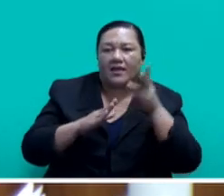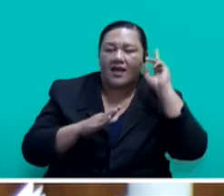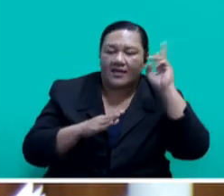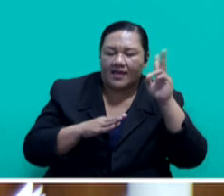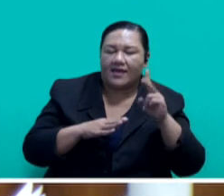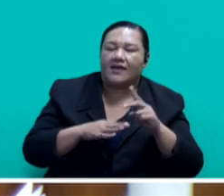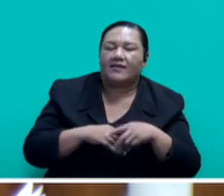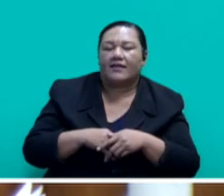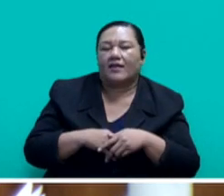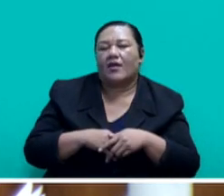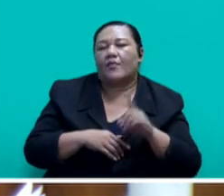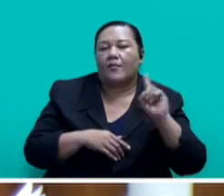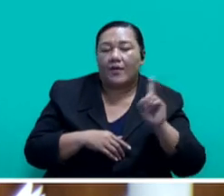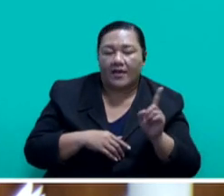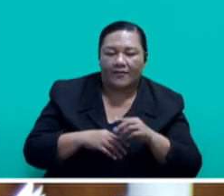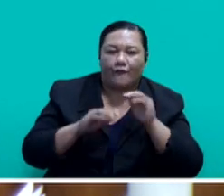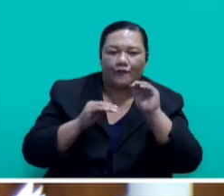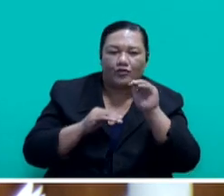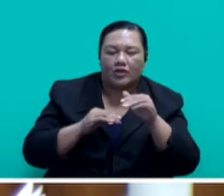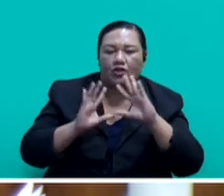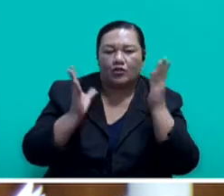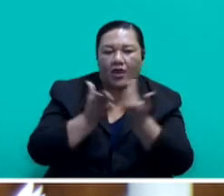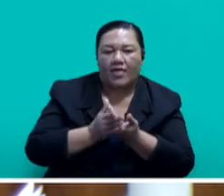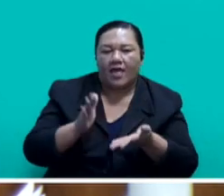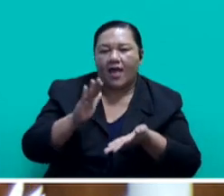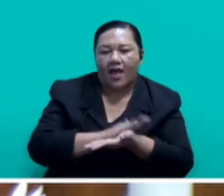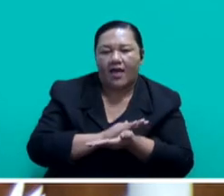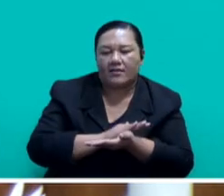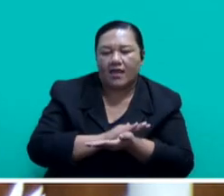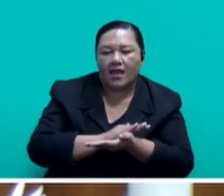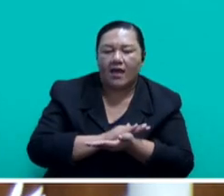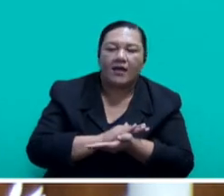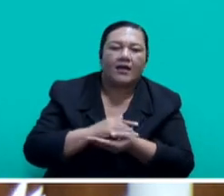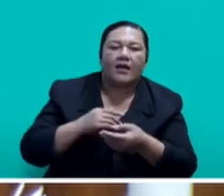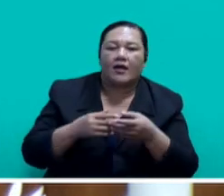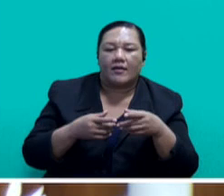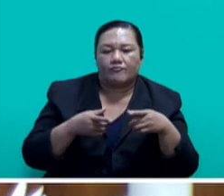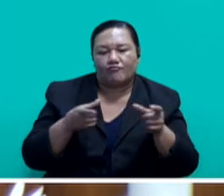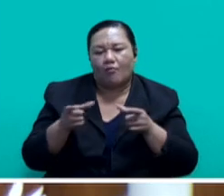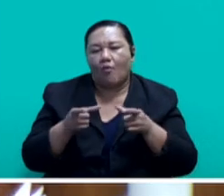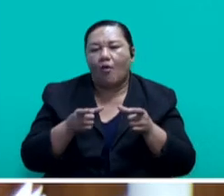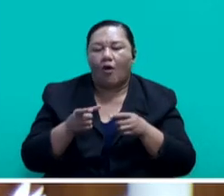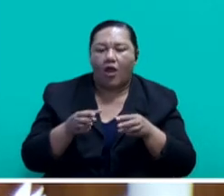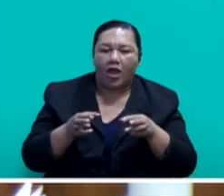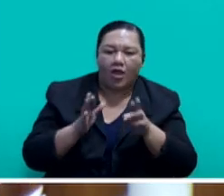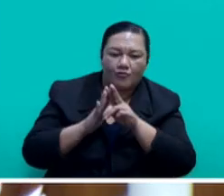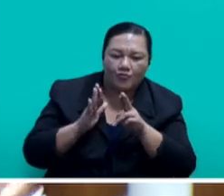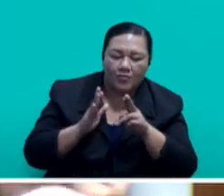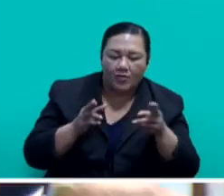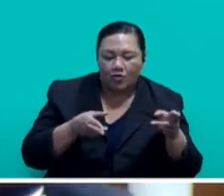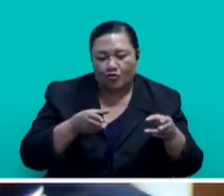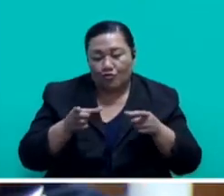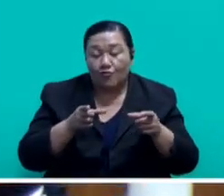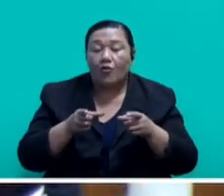strong and unwavering leadership of our Honorable Prime Minister. Mr. Speaker, sir, I believe the